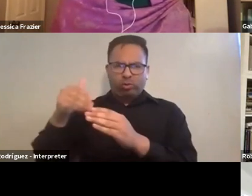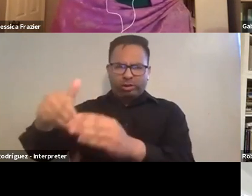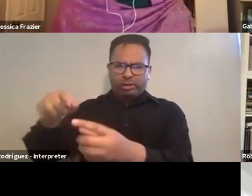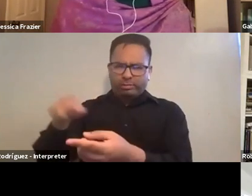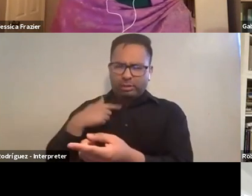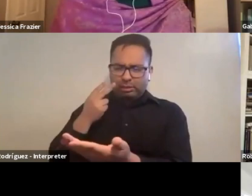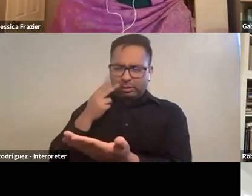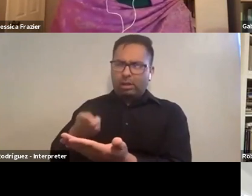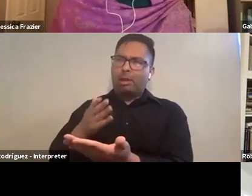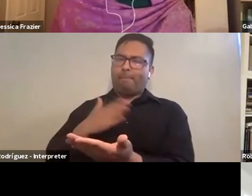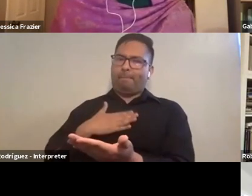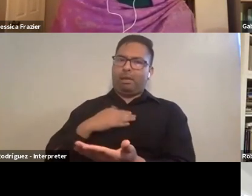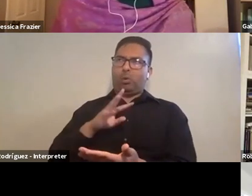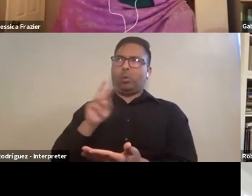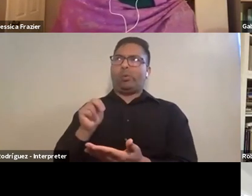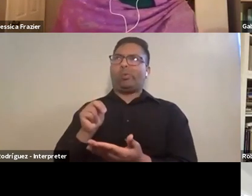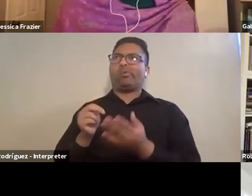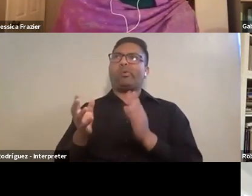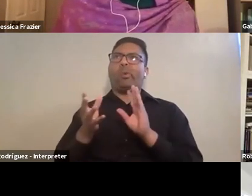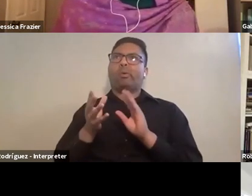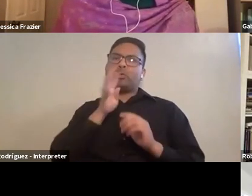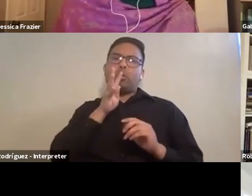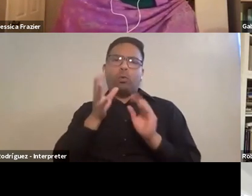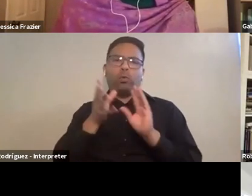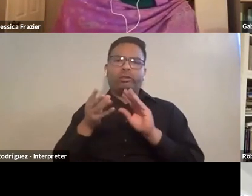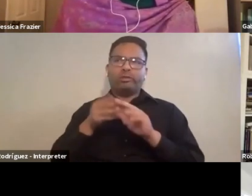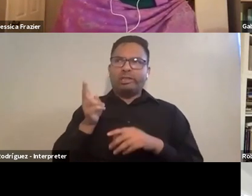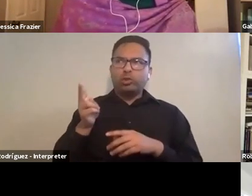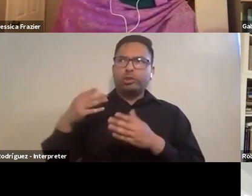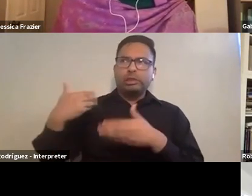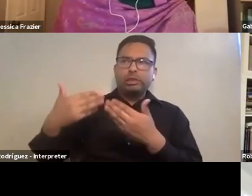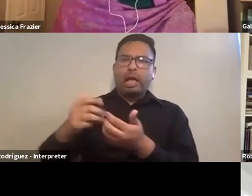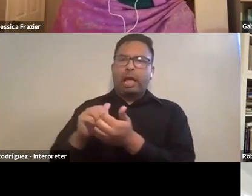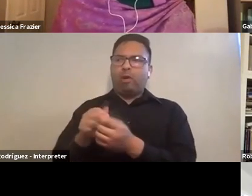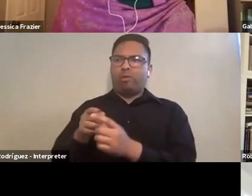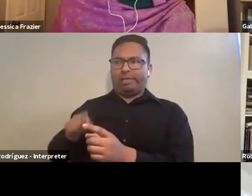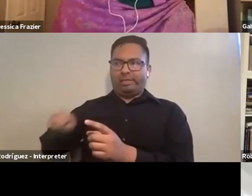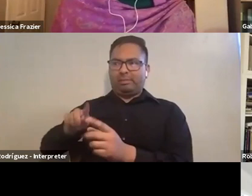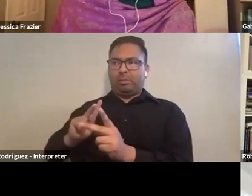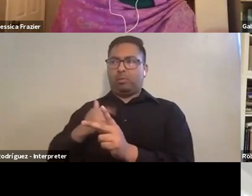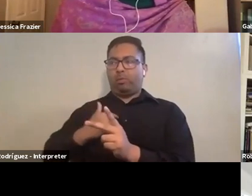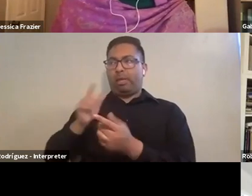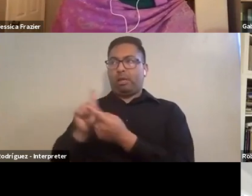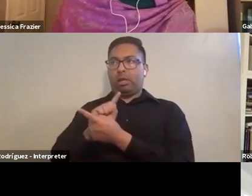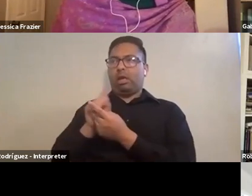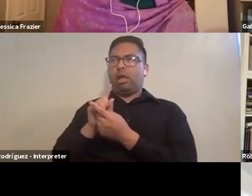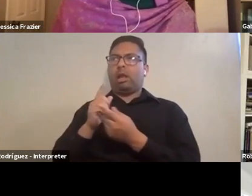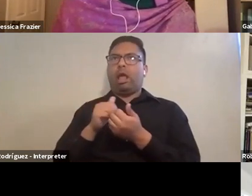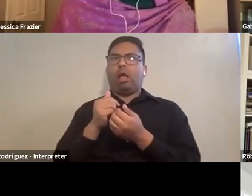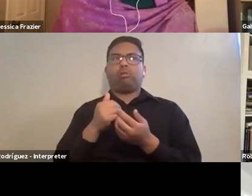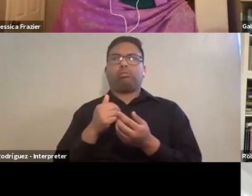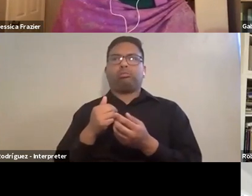own oral histories and how I wanted to say those narratives and give voice to these people in the way that did justice, right?